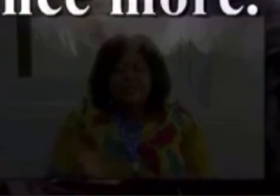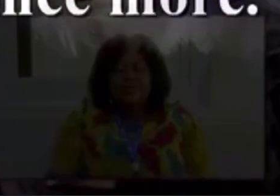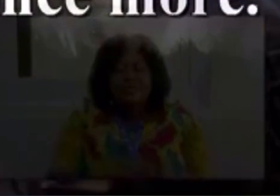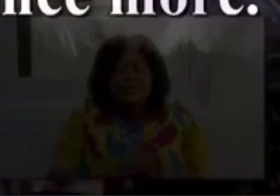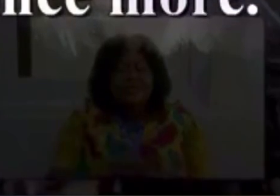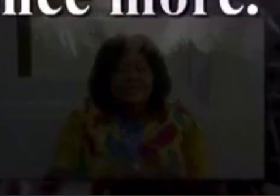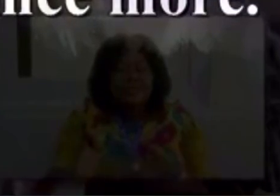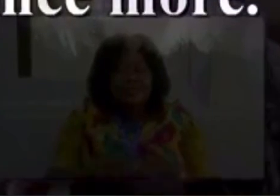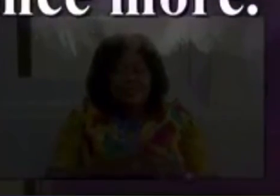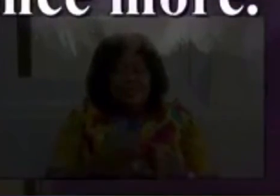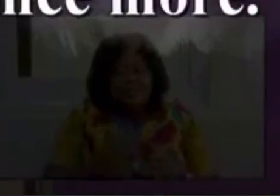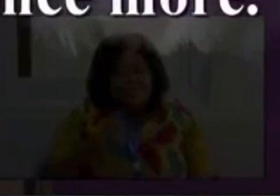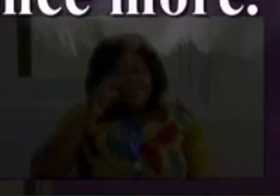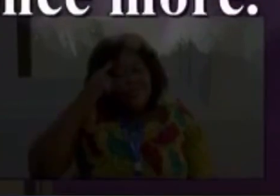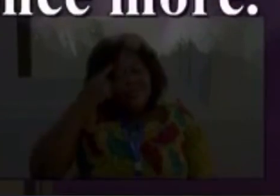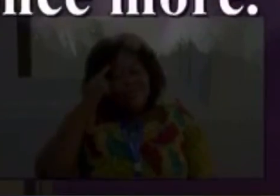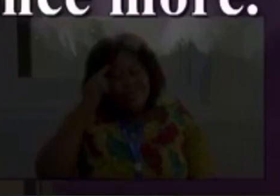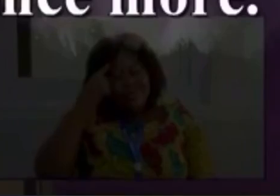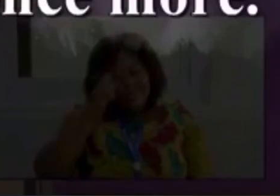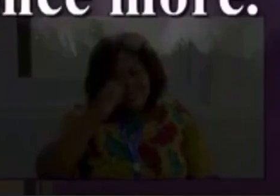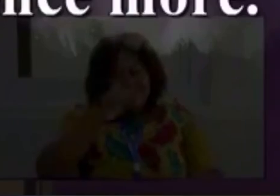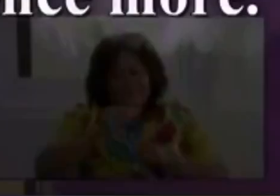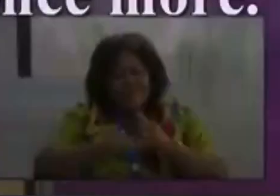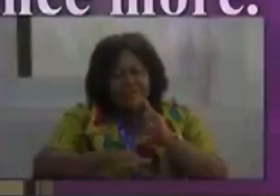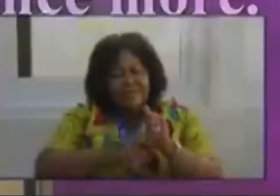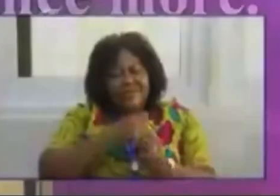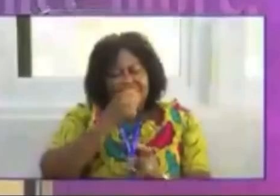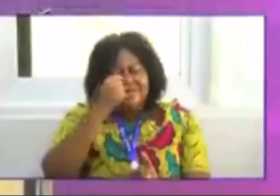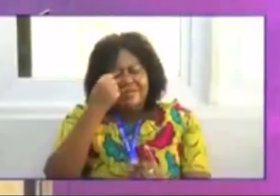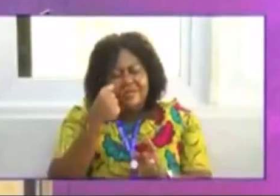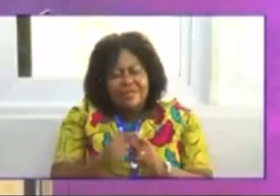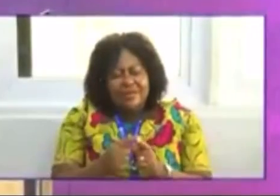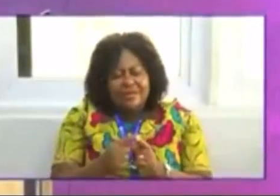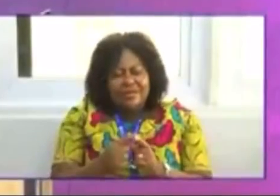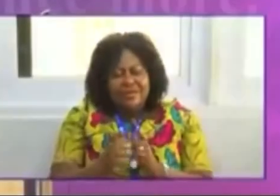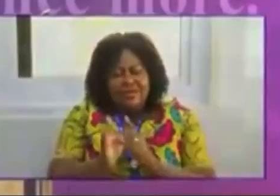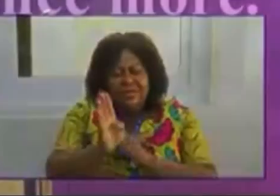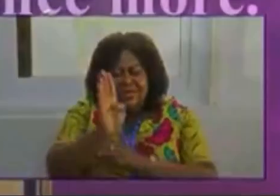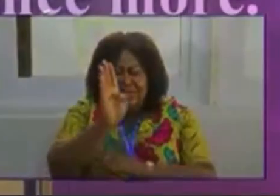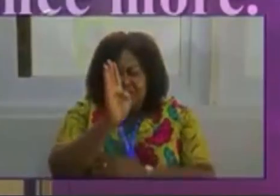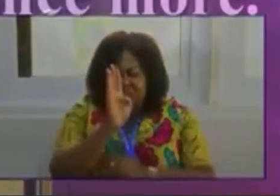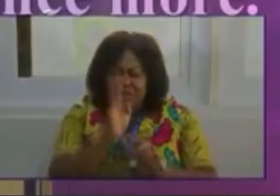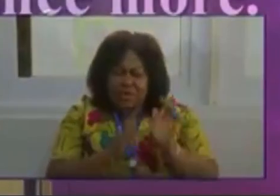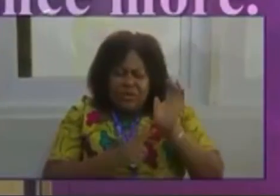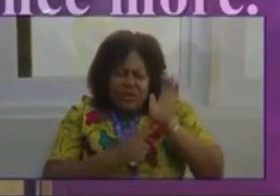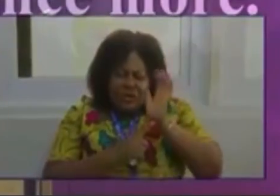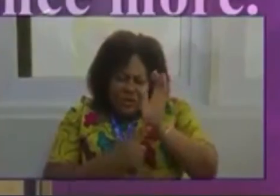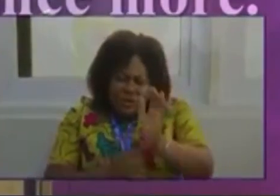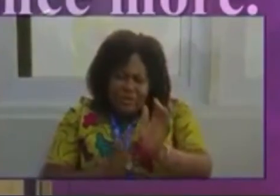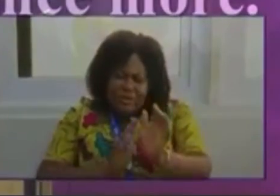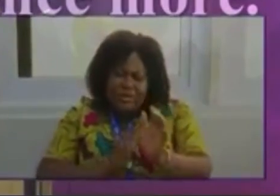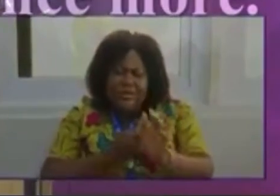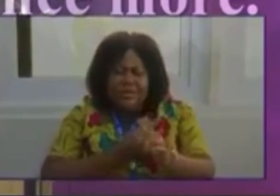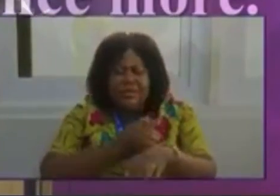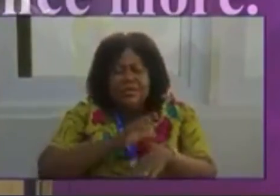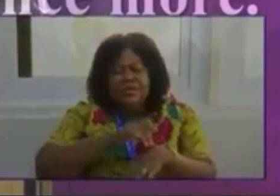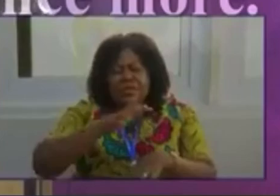Upon the words, we want the Lord to show us His glory once